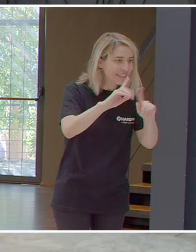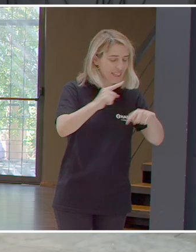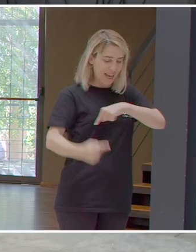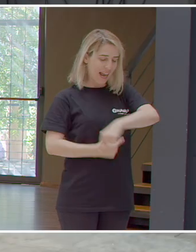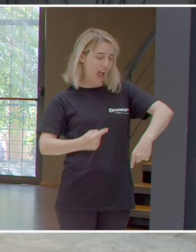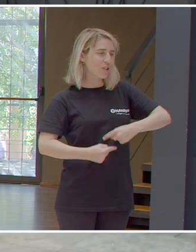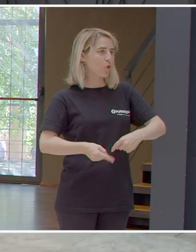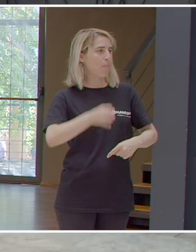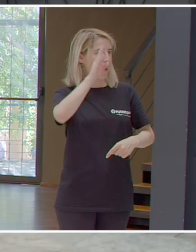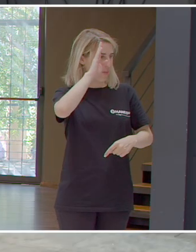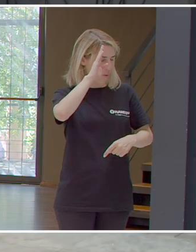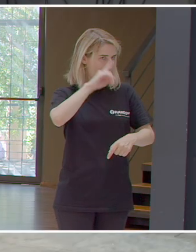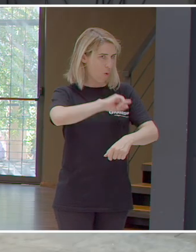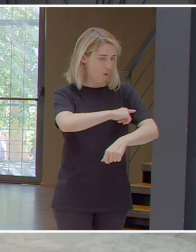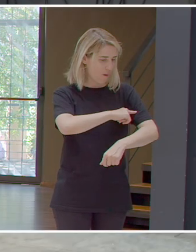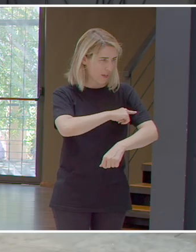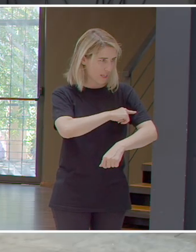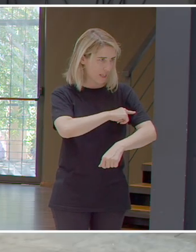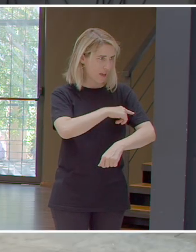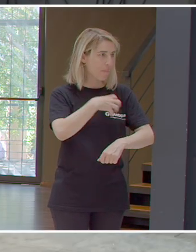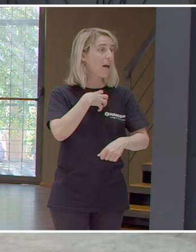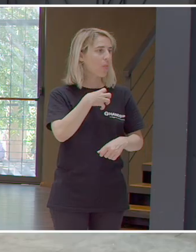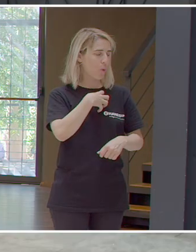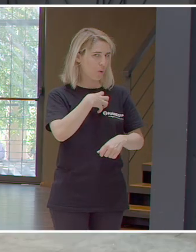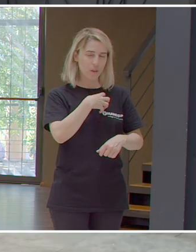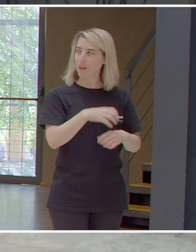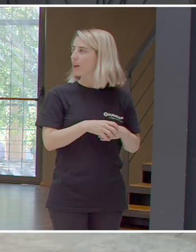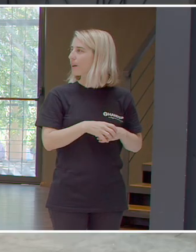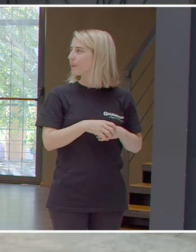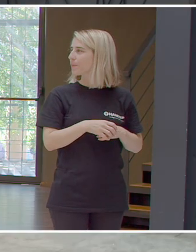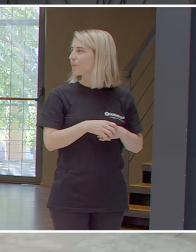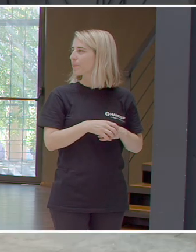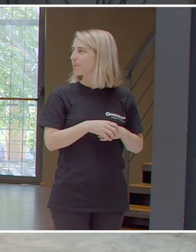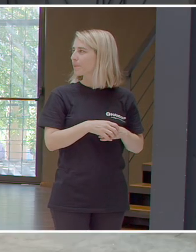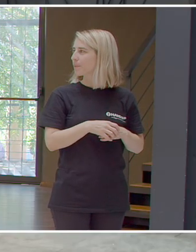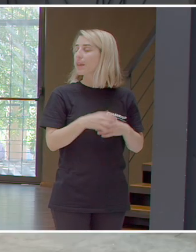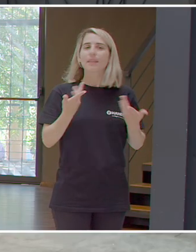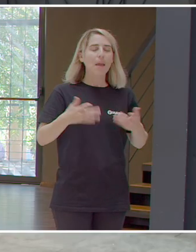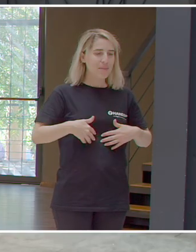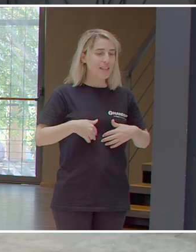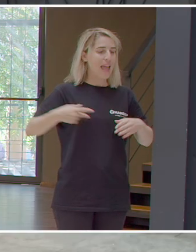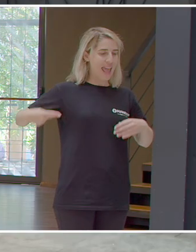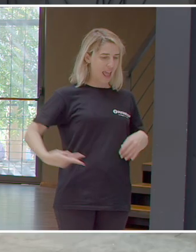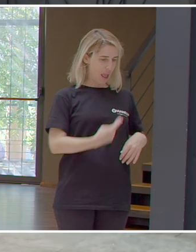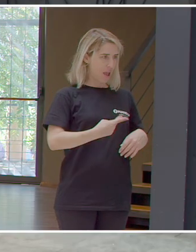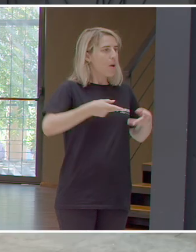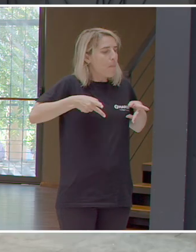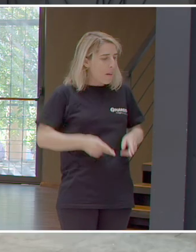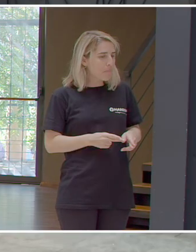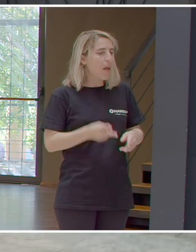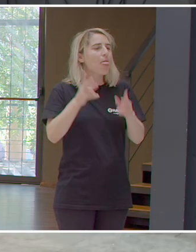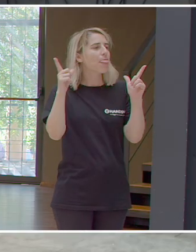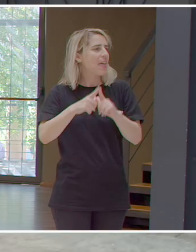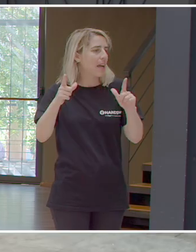gastropathology. And the thing we're doing as pathologists, we get the specimens from our surgeons, which would mean half